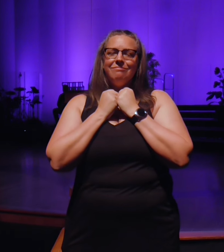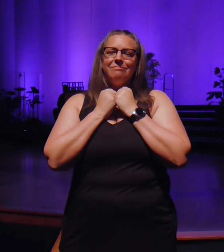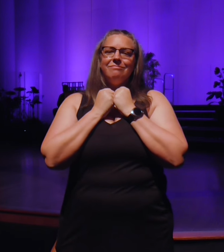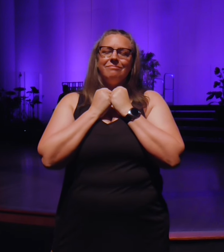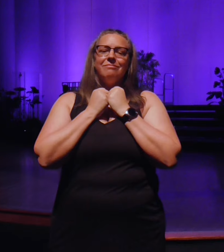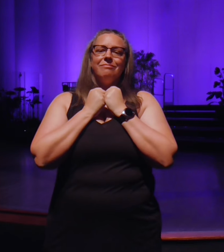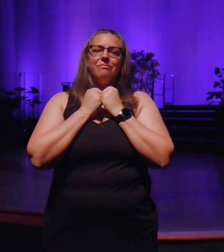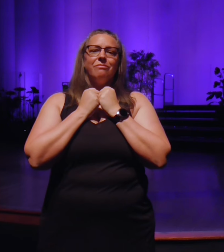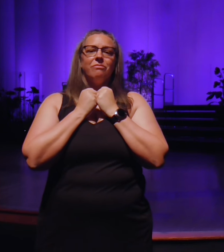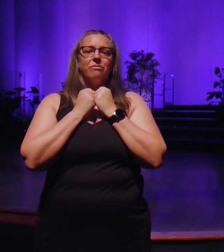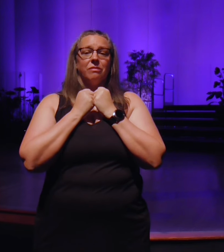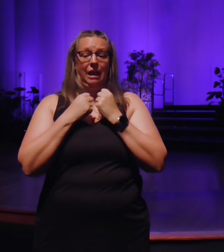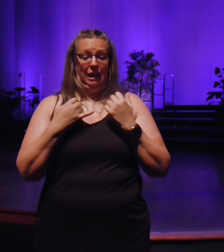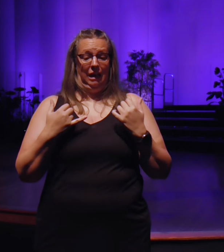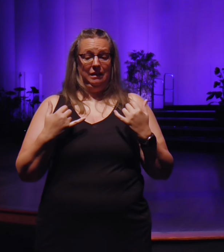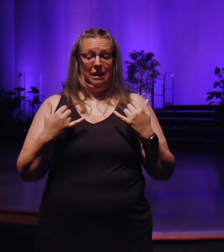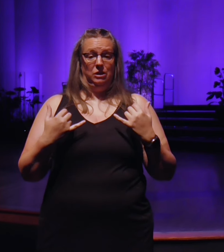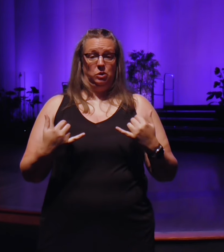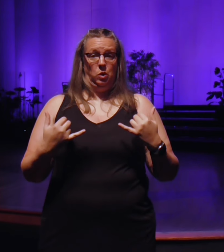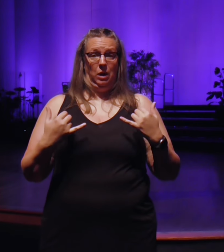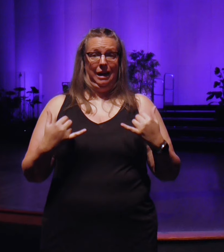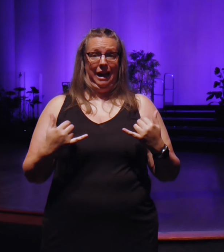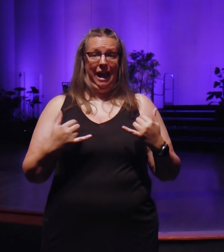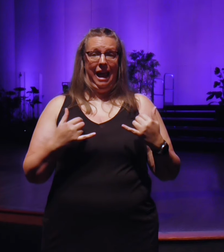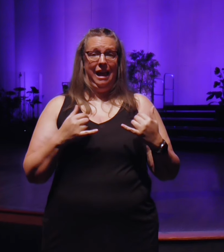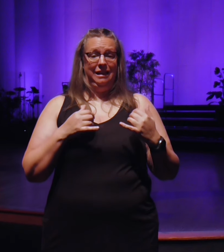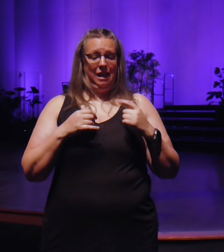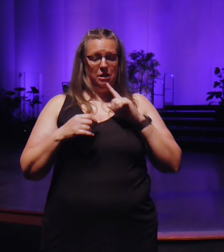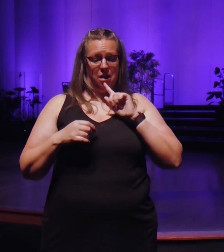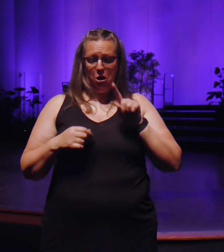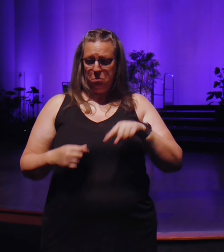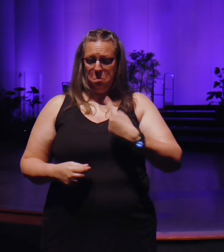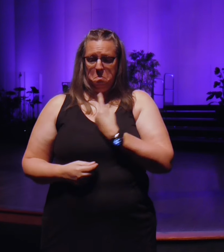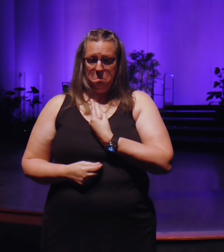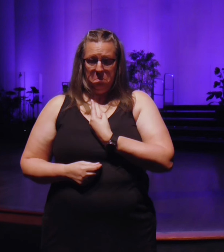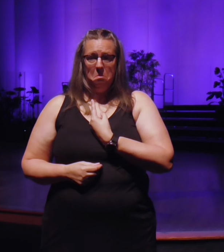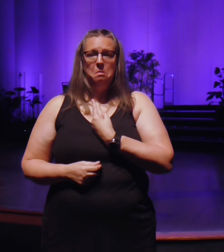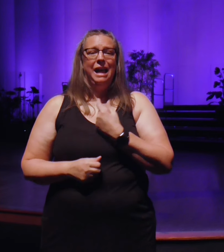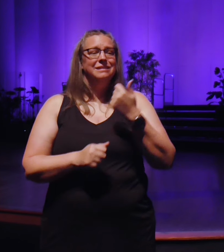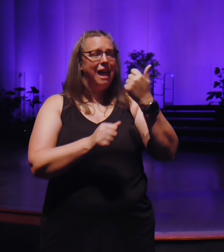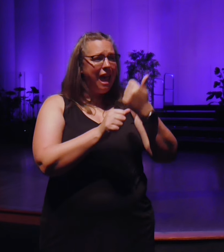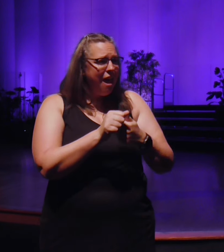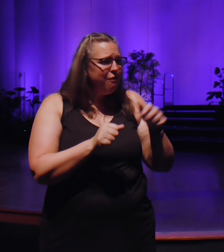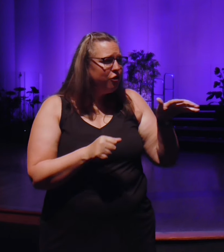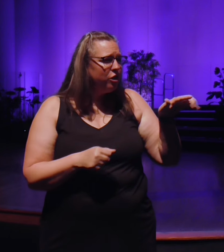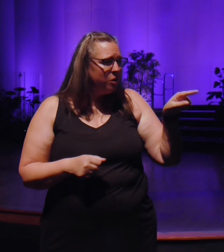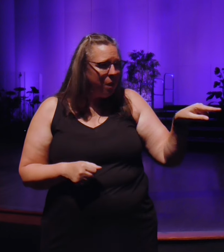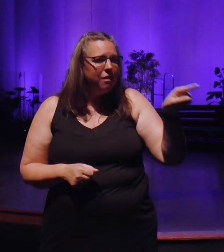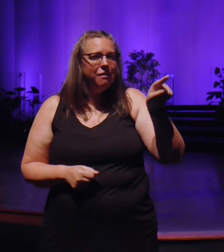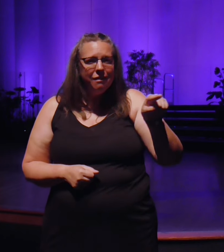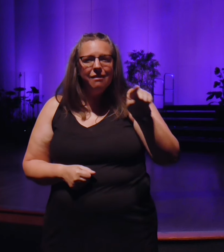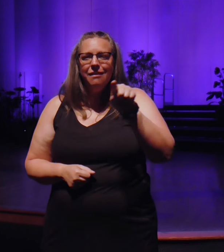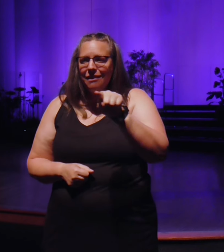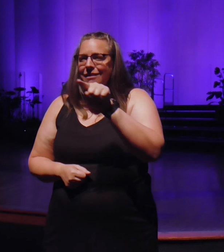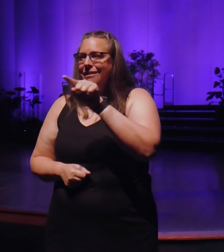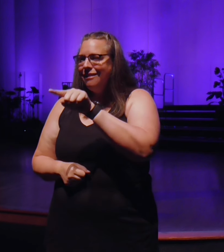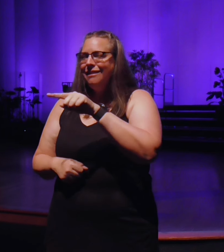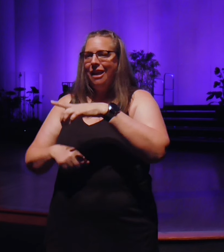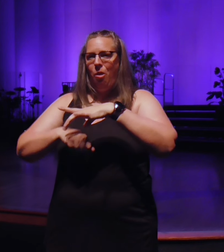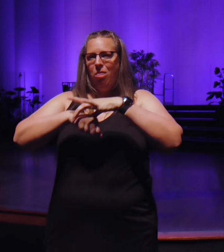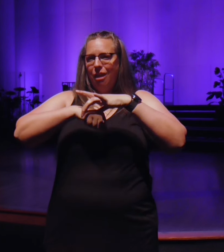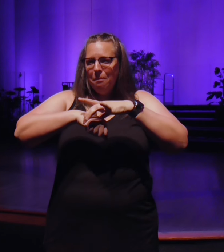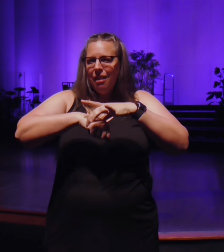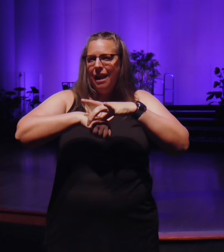and that it extends to each and every sentient being on this planet, wherever they may be in this moment